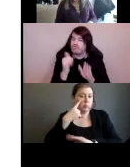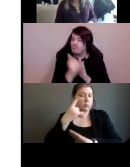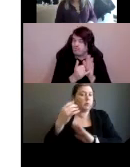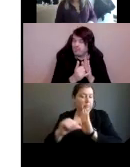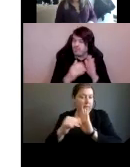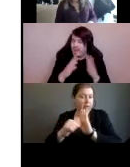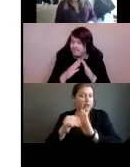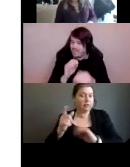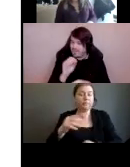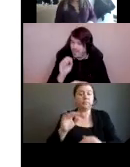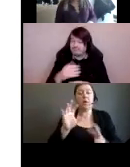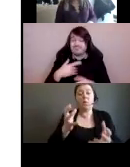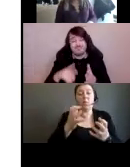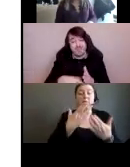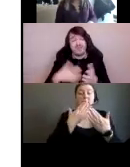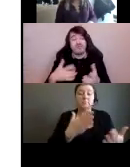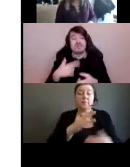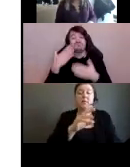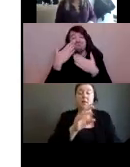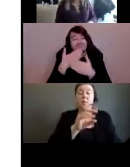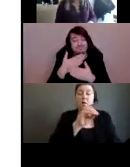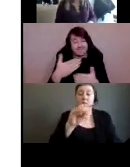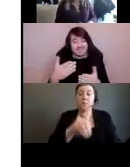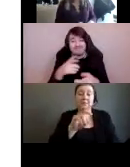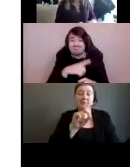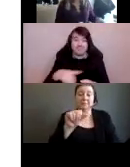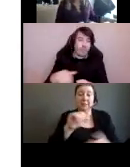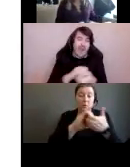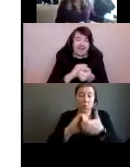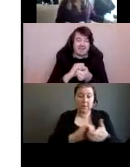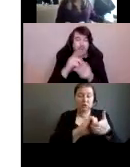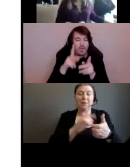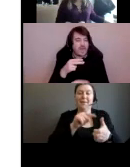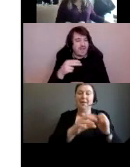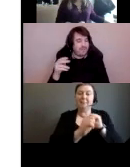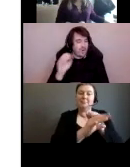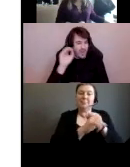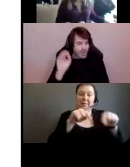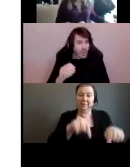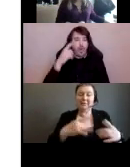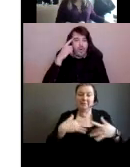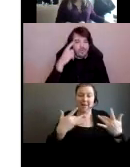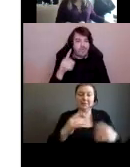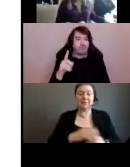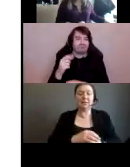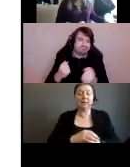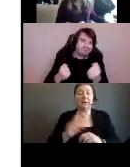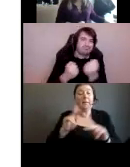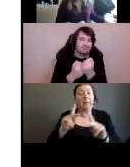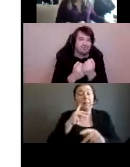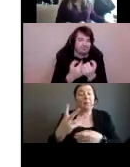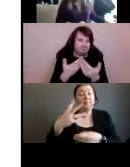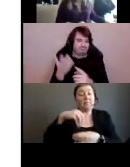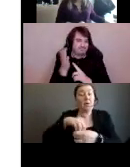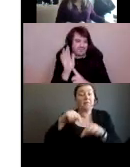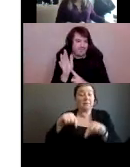Disability Coalition for their promotion and support of this event. The engagement of community partners and residents with disabilities is